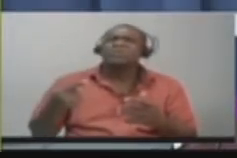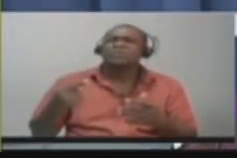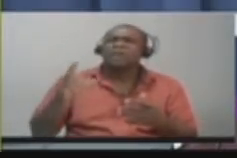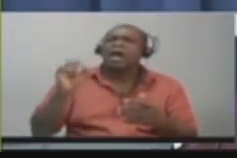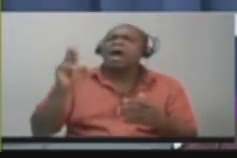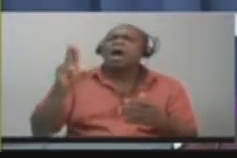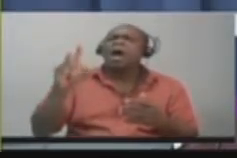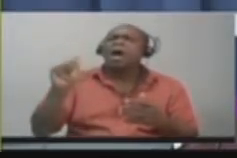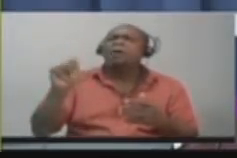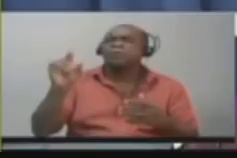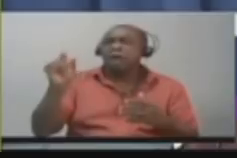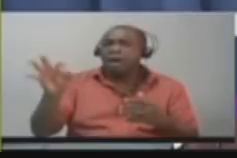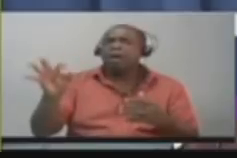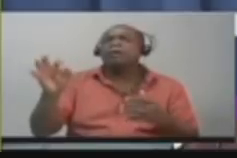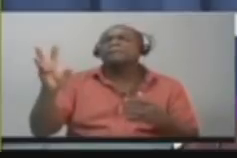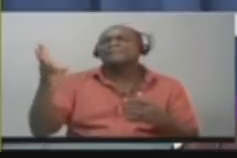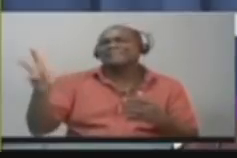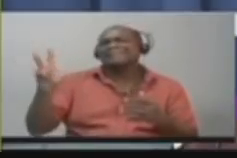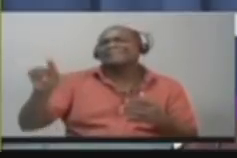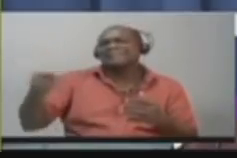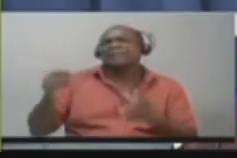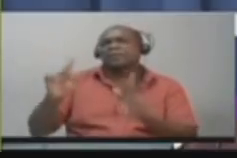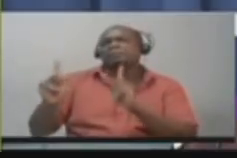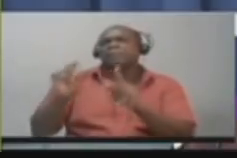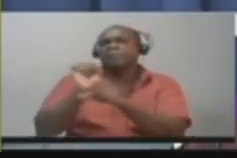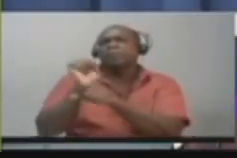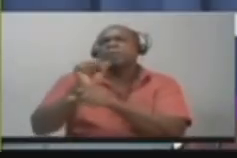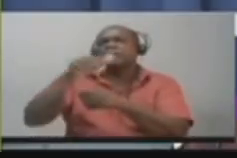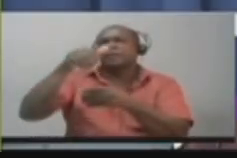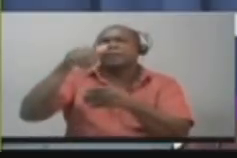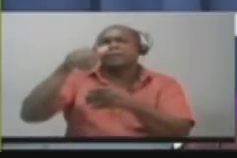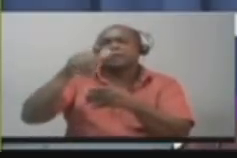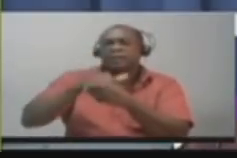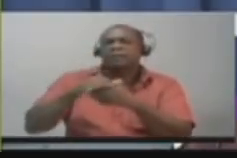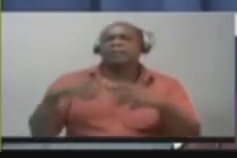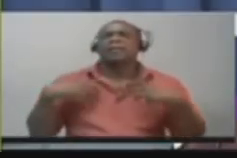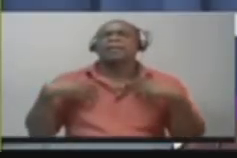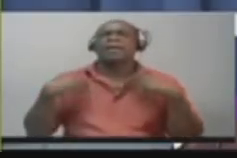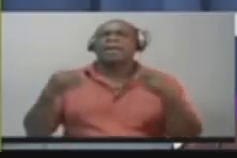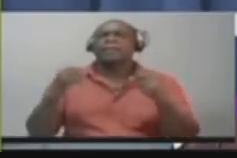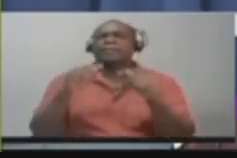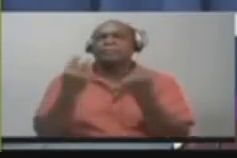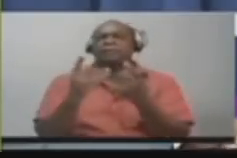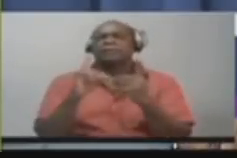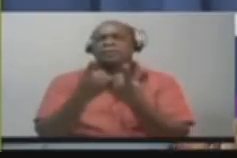So it's a work in progress, and President Stewart and I are working together on that.